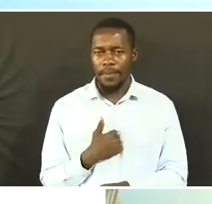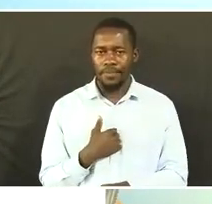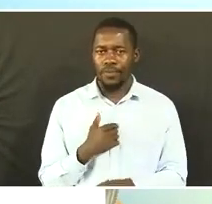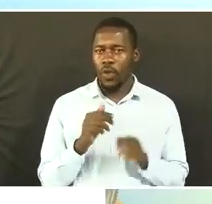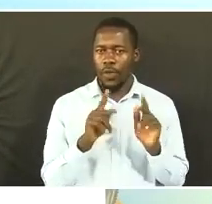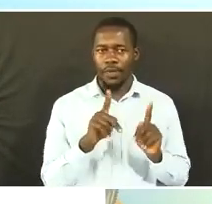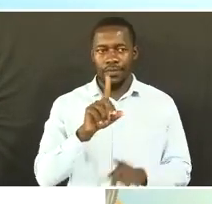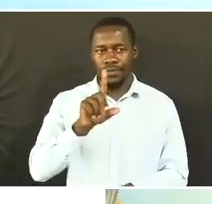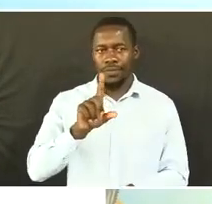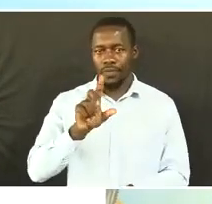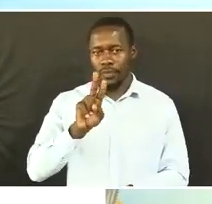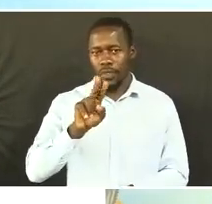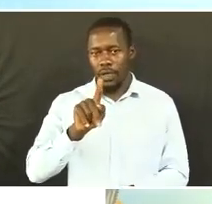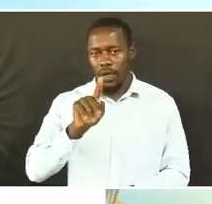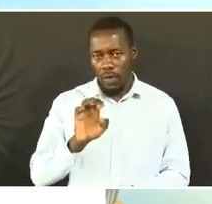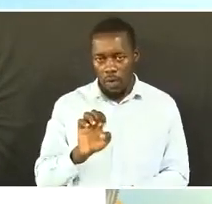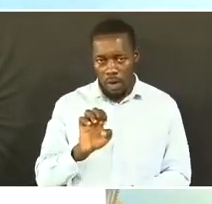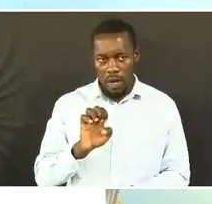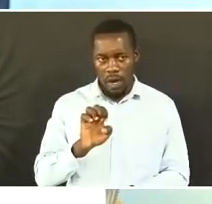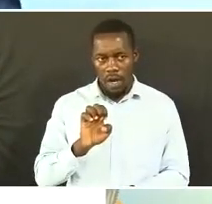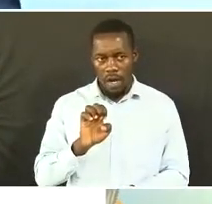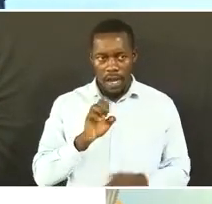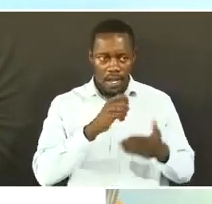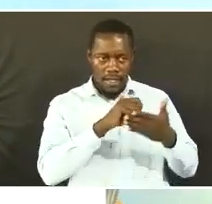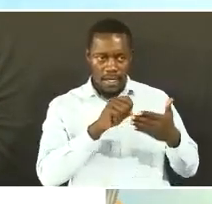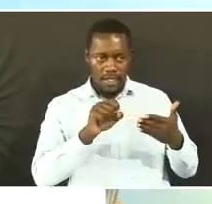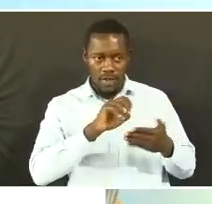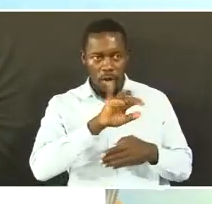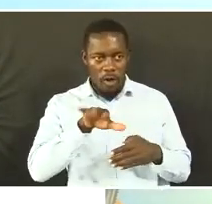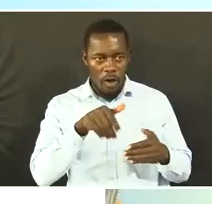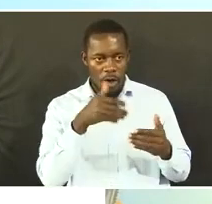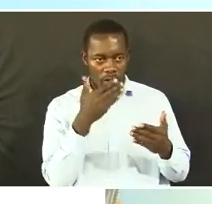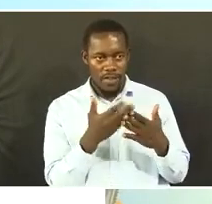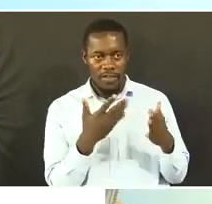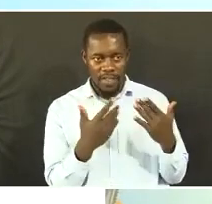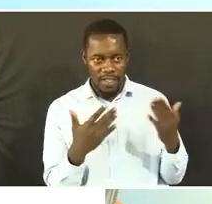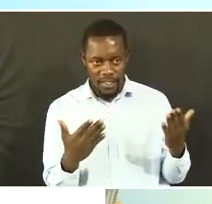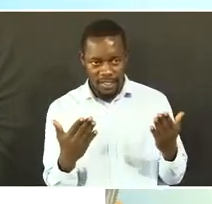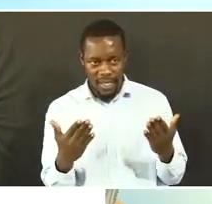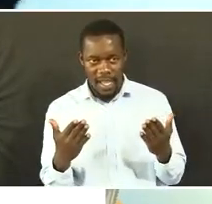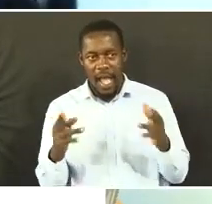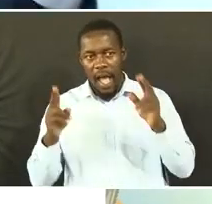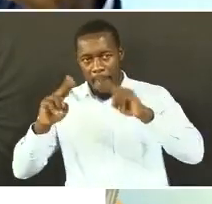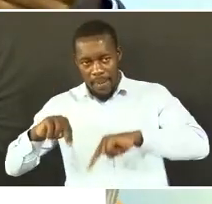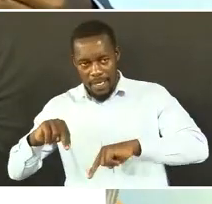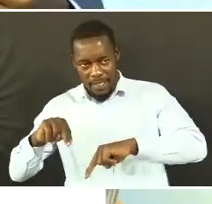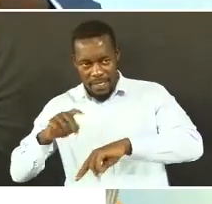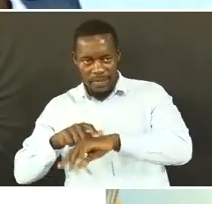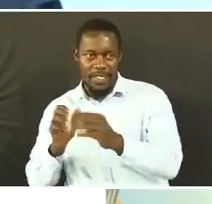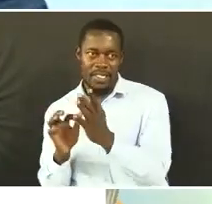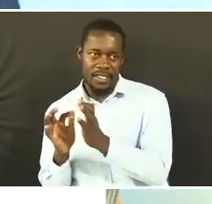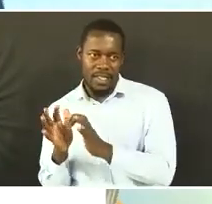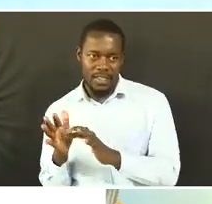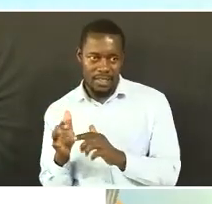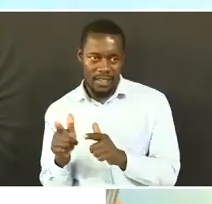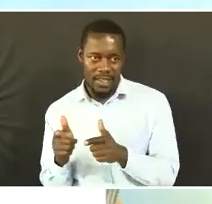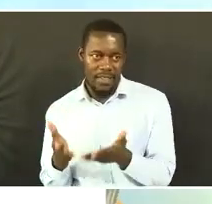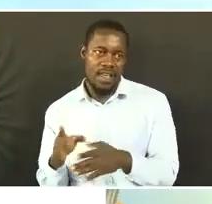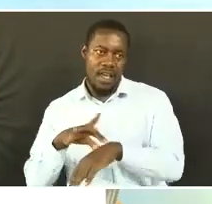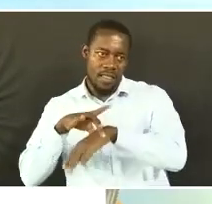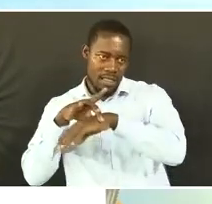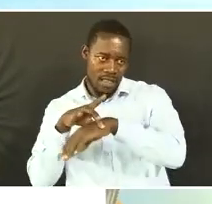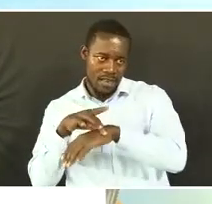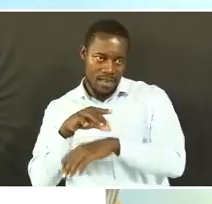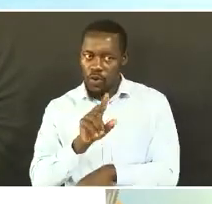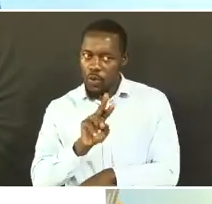Luke chronicles the things that happened in Jesus' ministry in order. Amen? And theologians